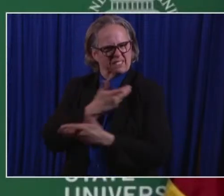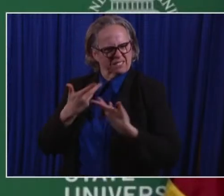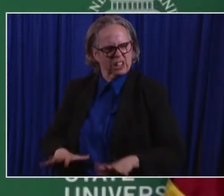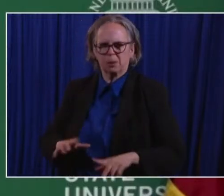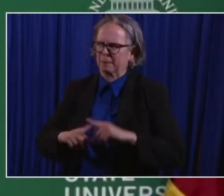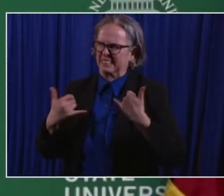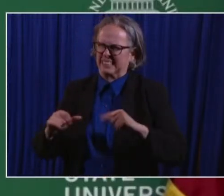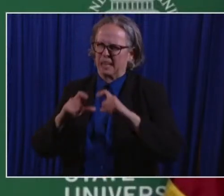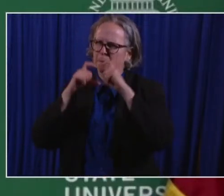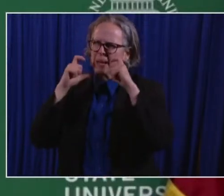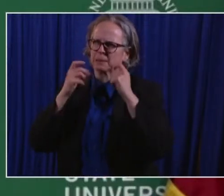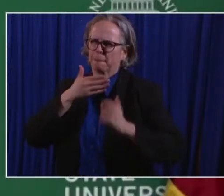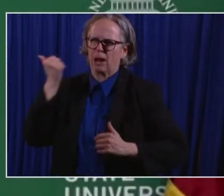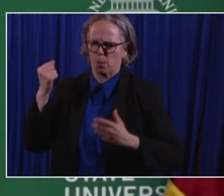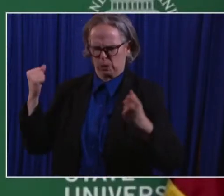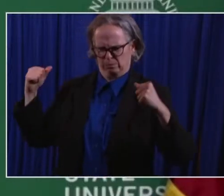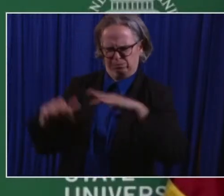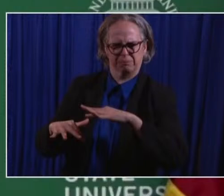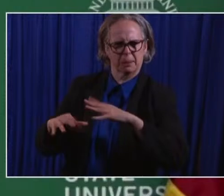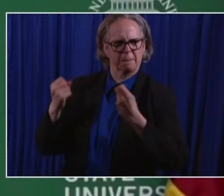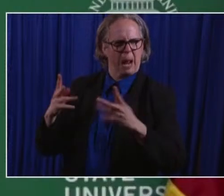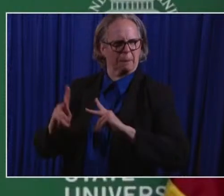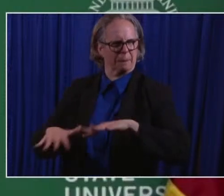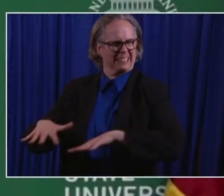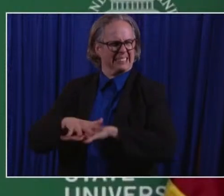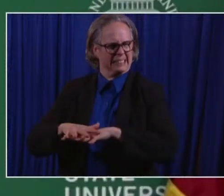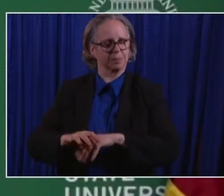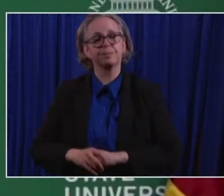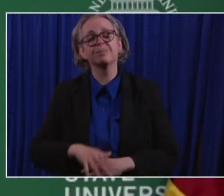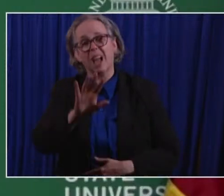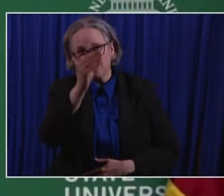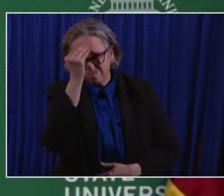are is getting people vaccinated.